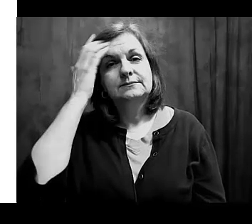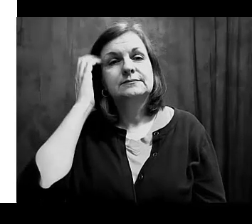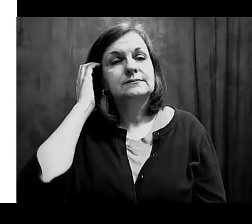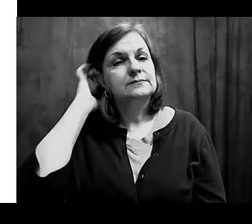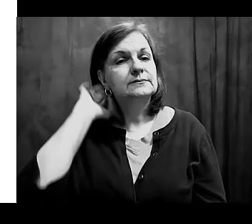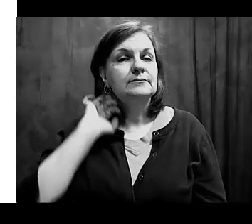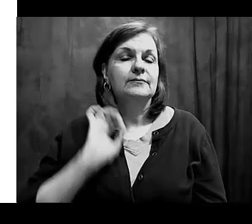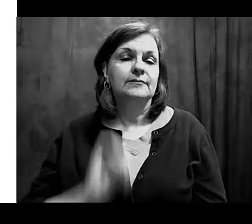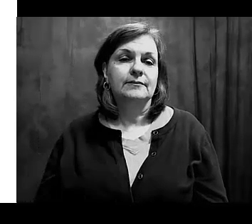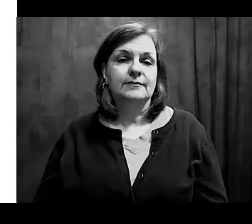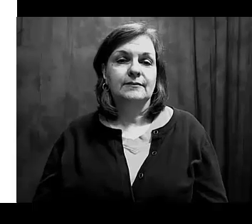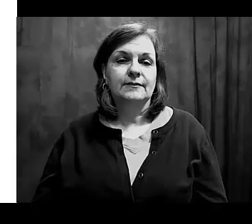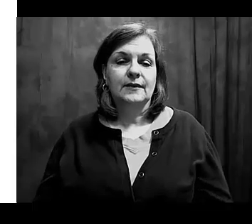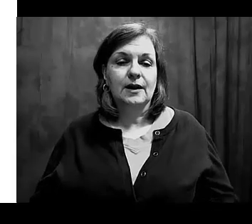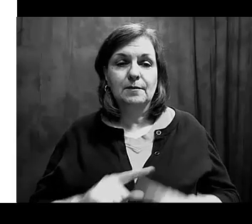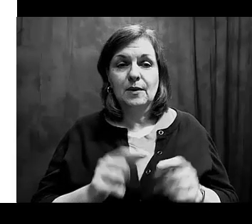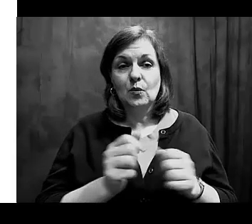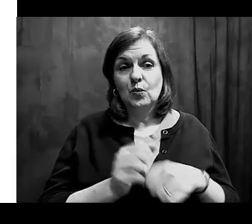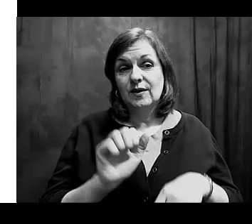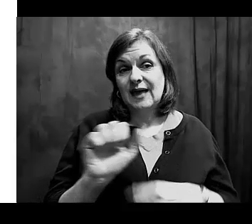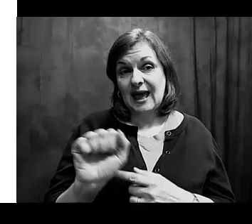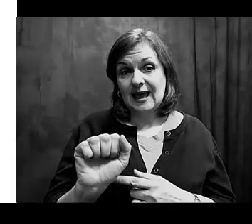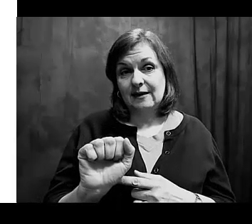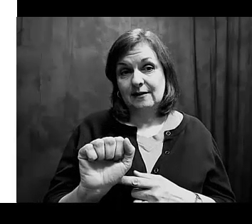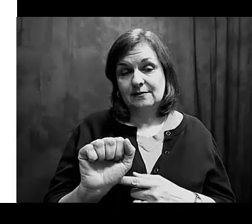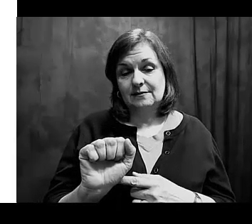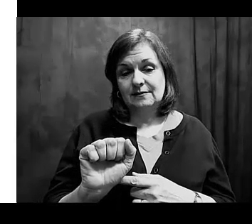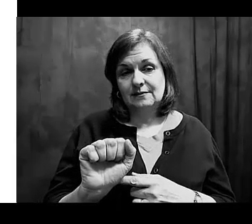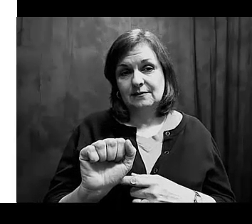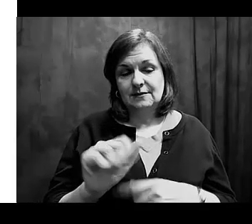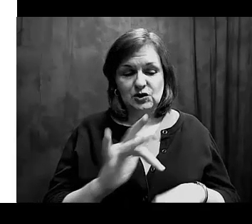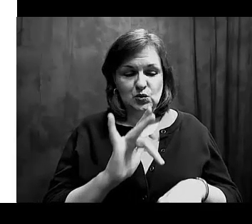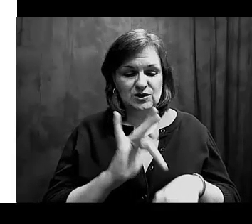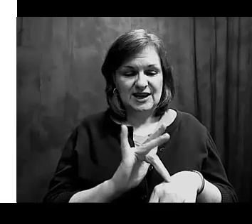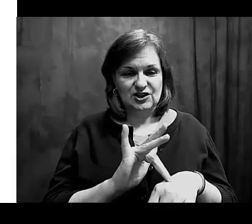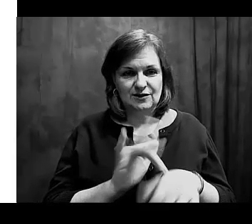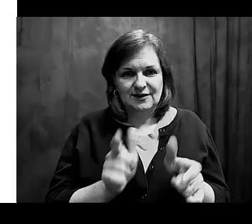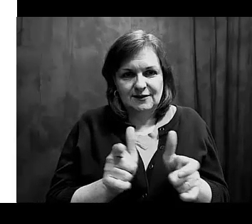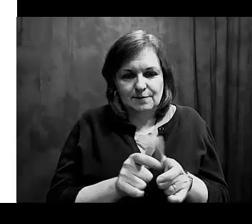both of these nerves are going to send a signal to your brain.